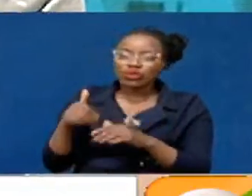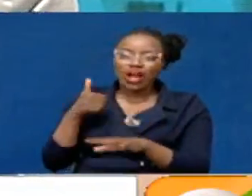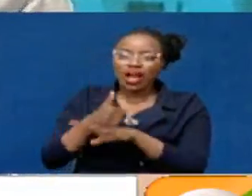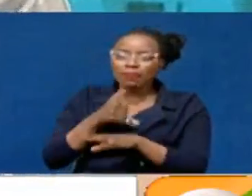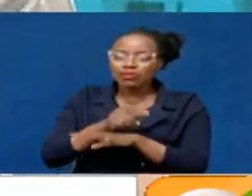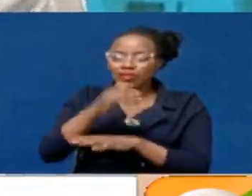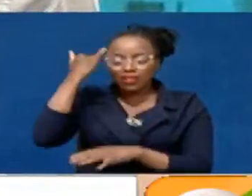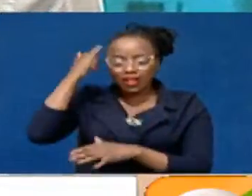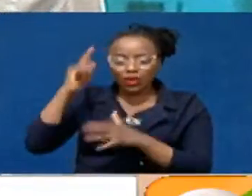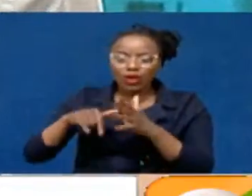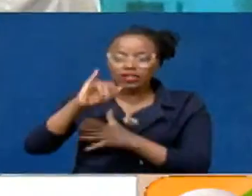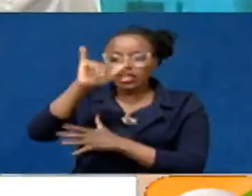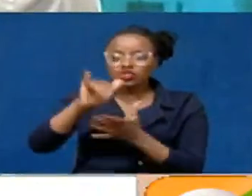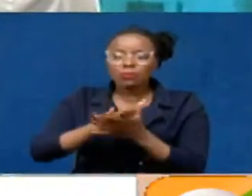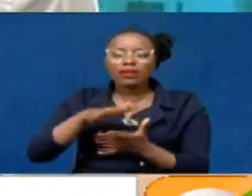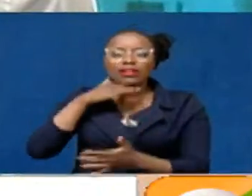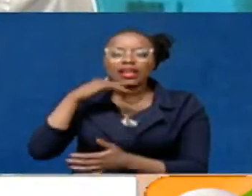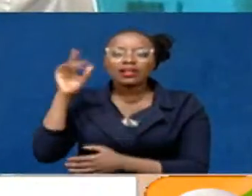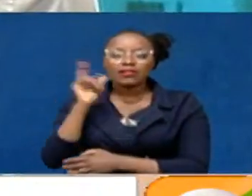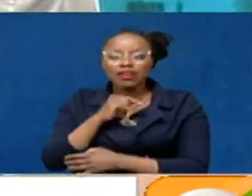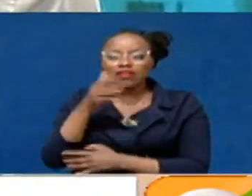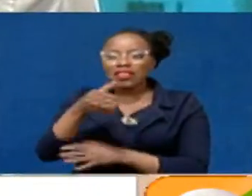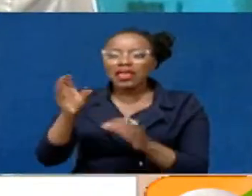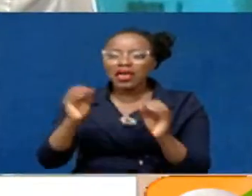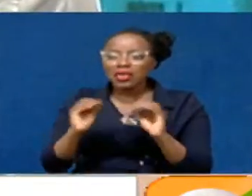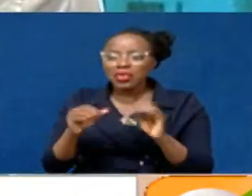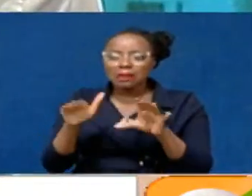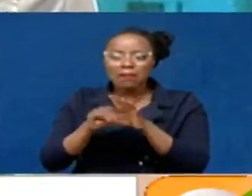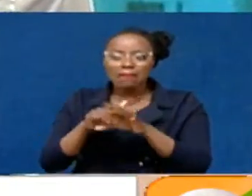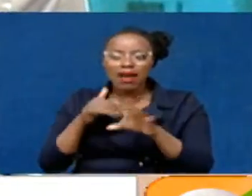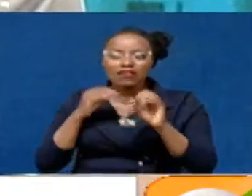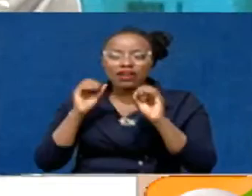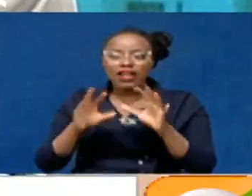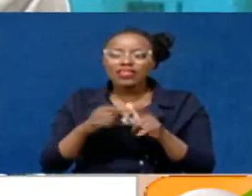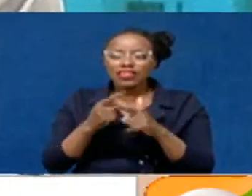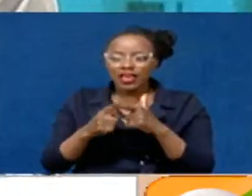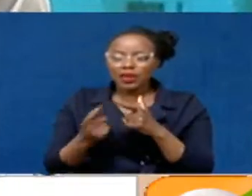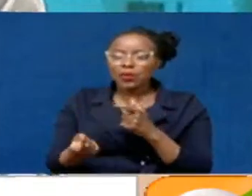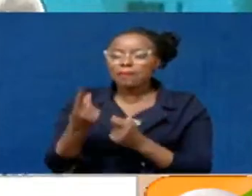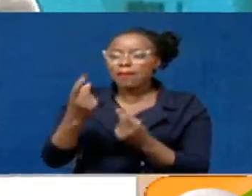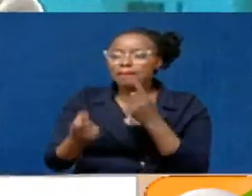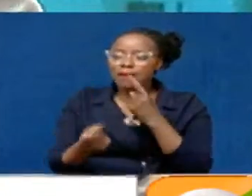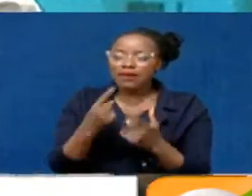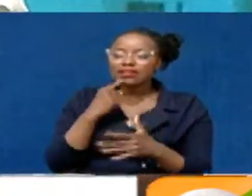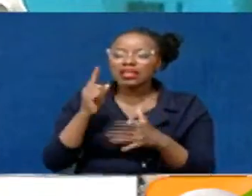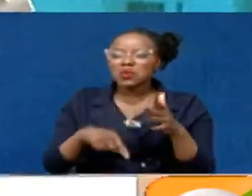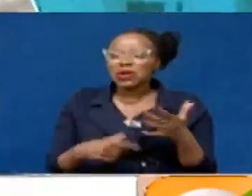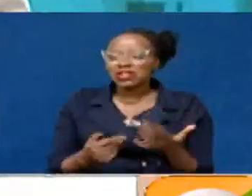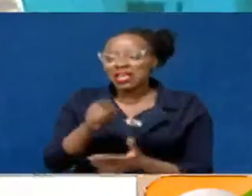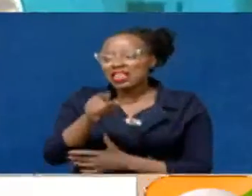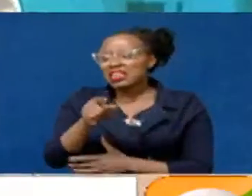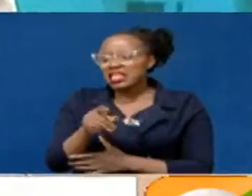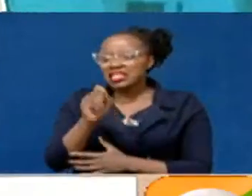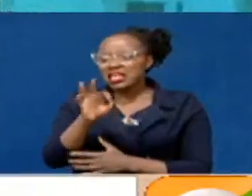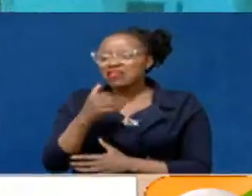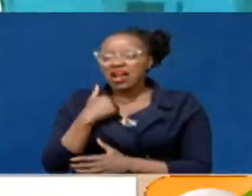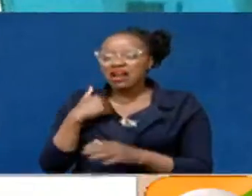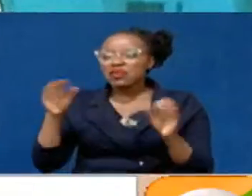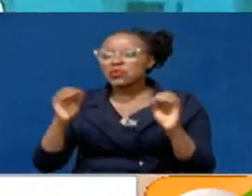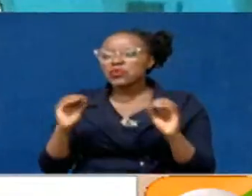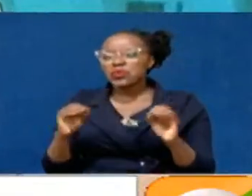of this idea that Jubilee is dead, it doesn't exist, it doesn't have members. Mm. They would actually bring delegates and say, here, you've been saying we don't